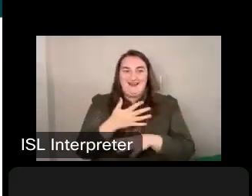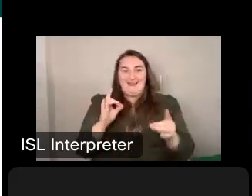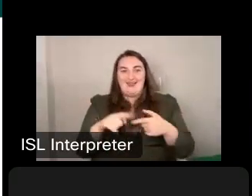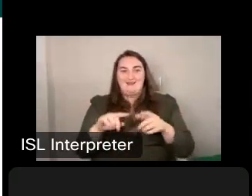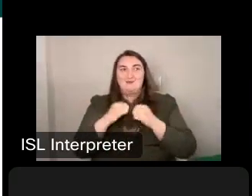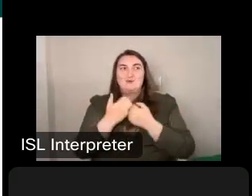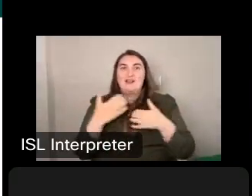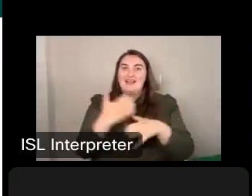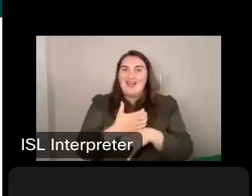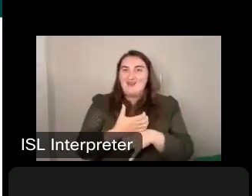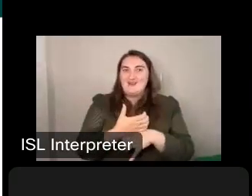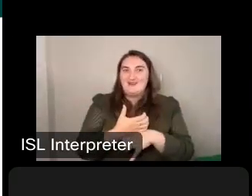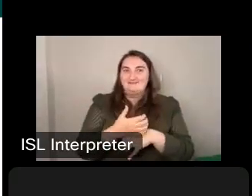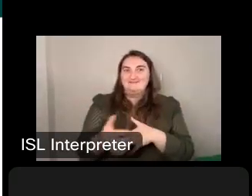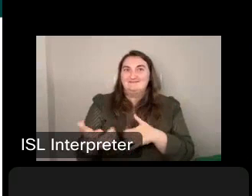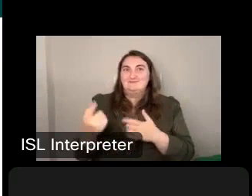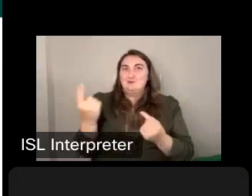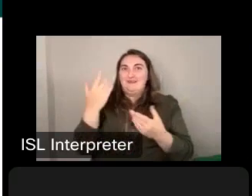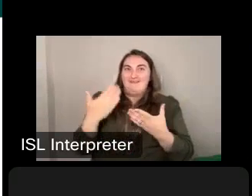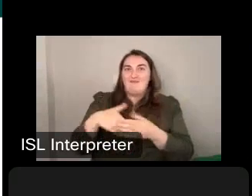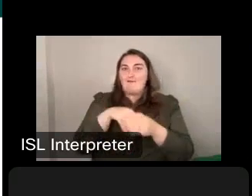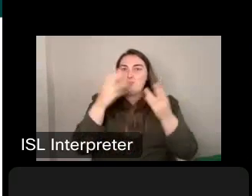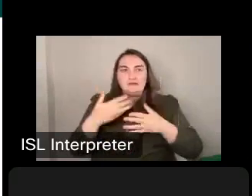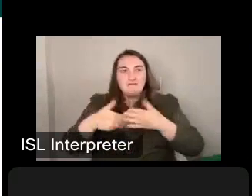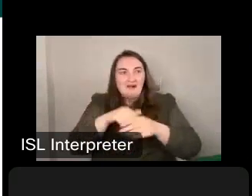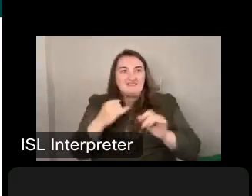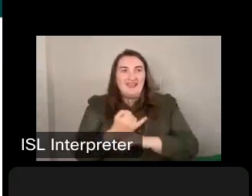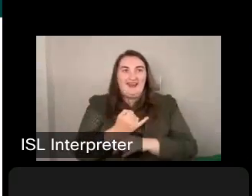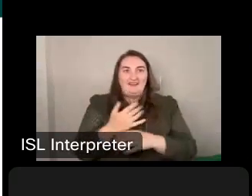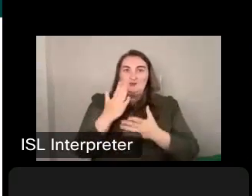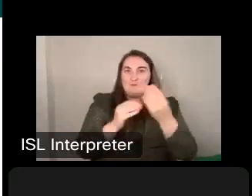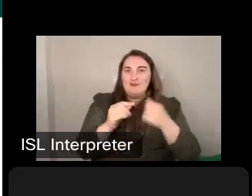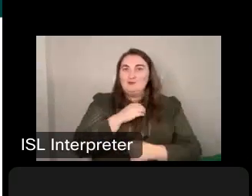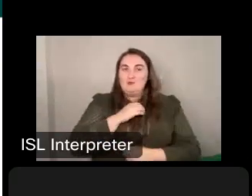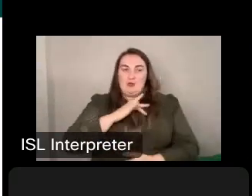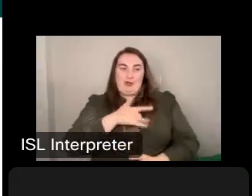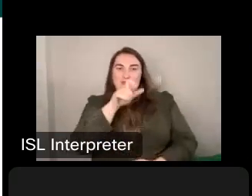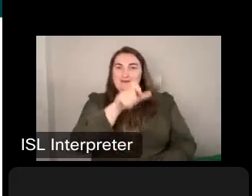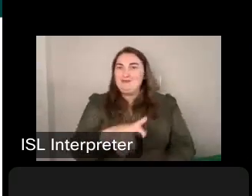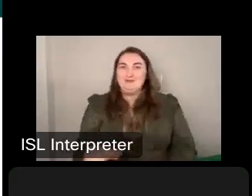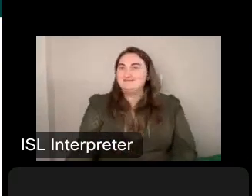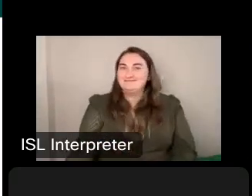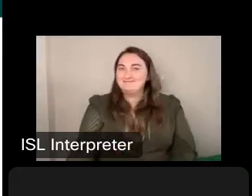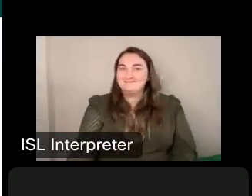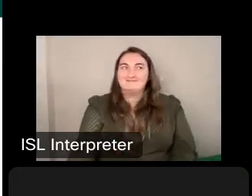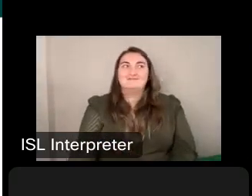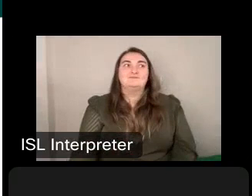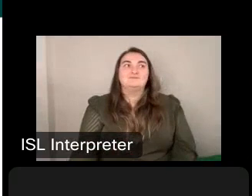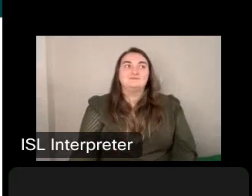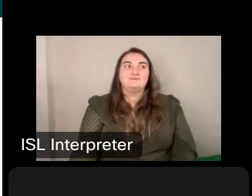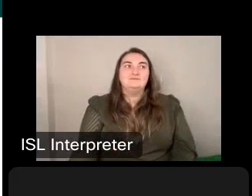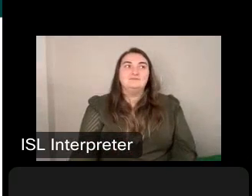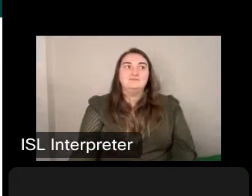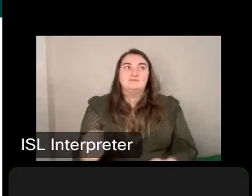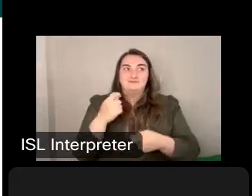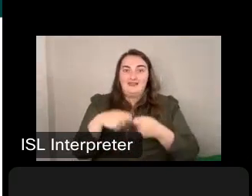in a given day to be involved in something that's going to harm or hurt a patient and then ultimately have an impact